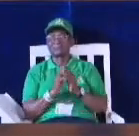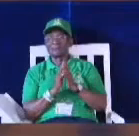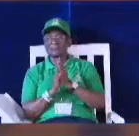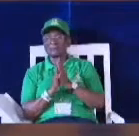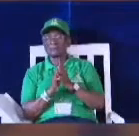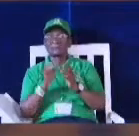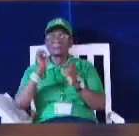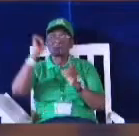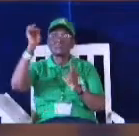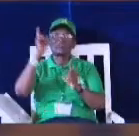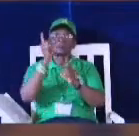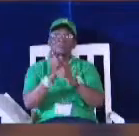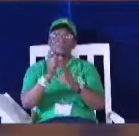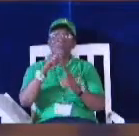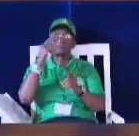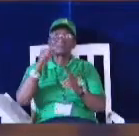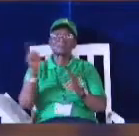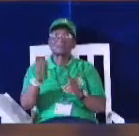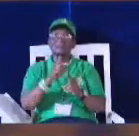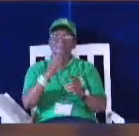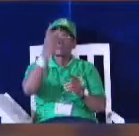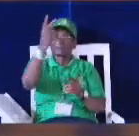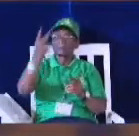He just said you lay hands on the sick,